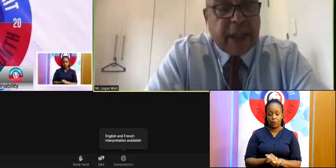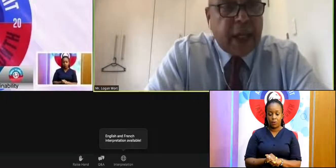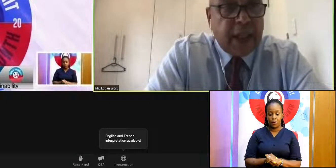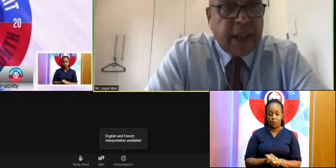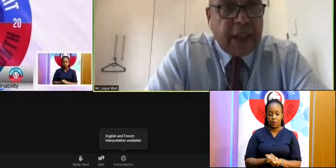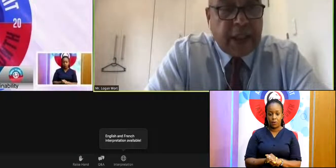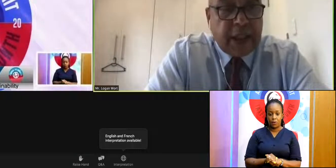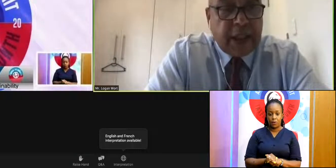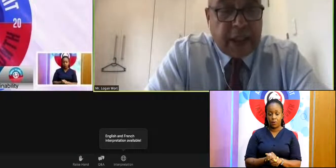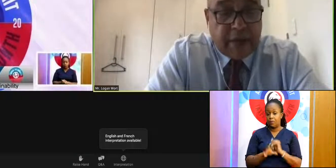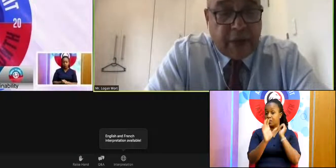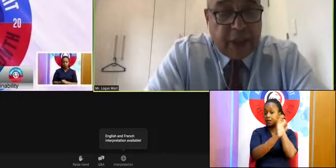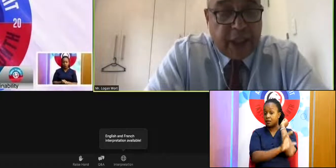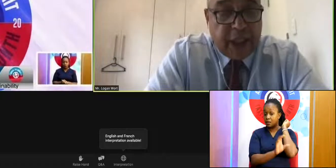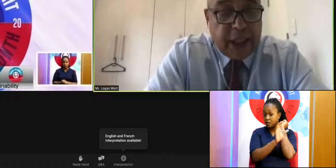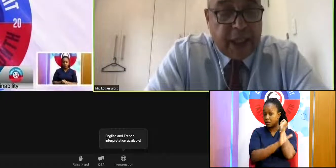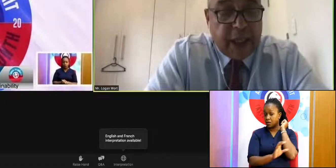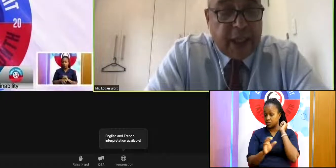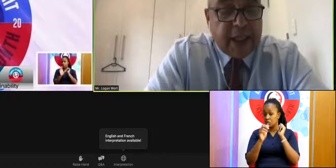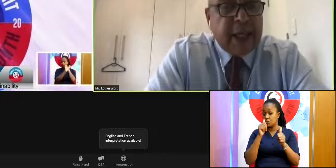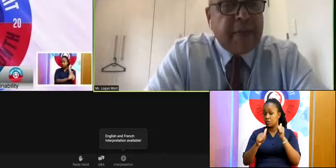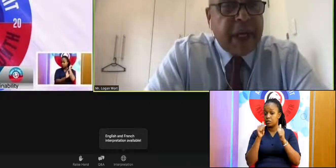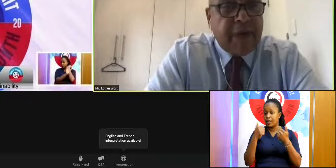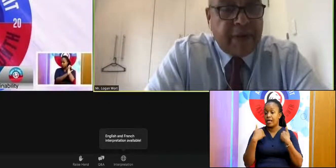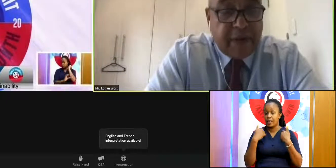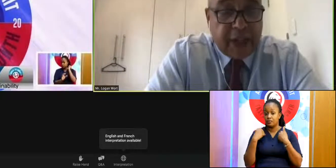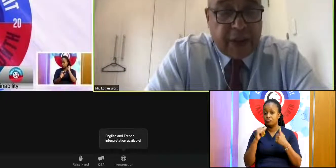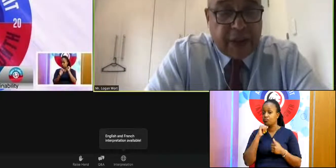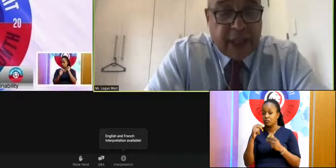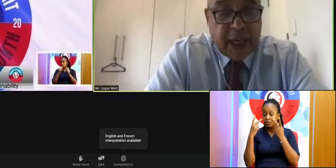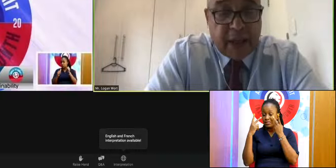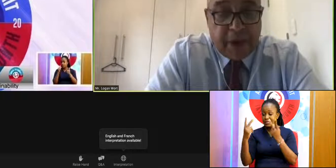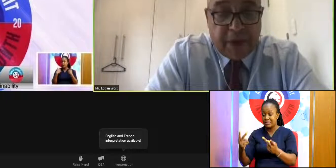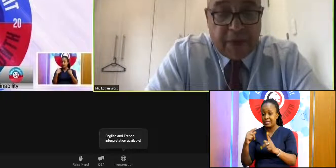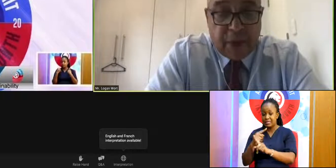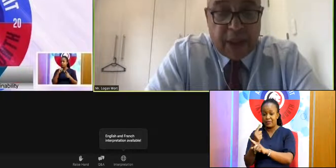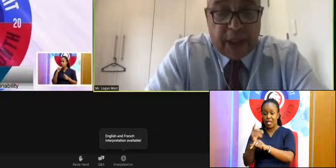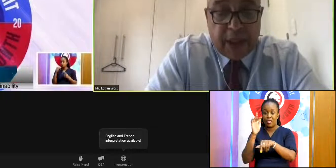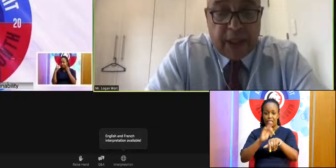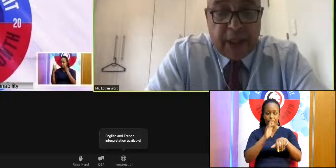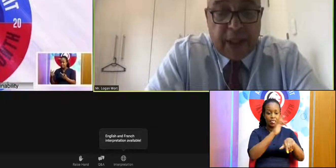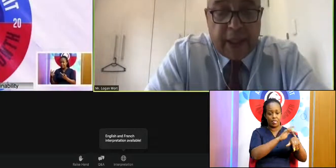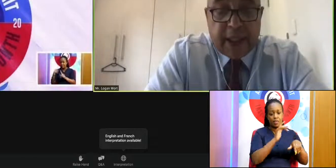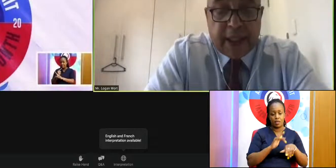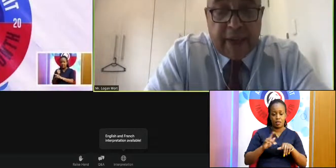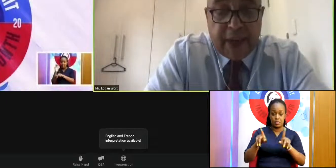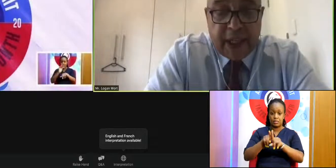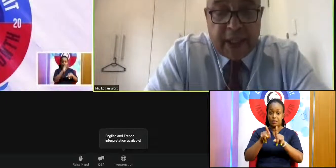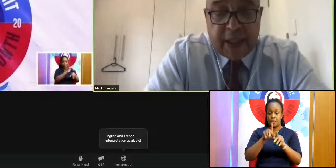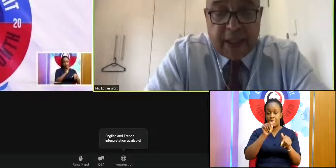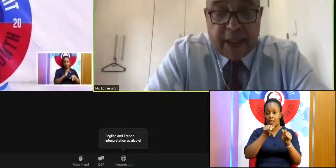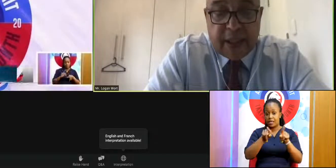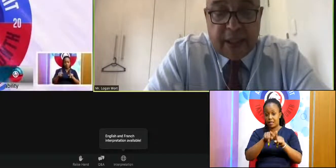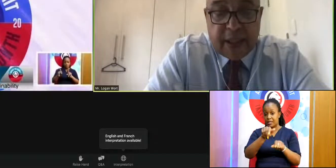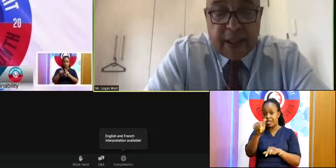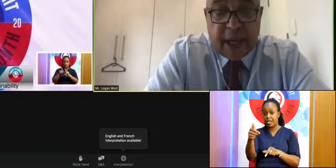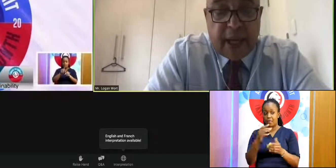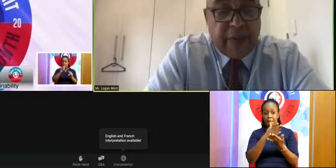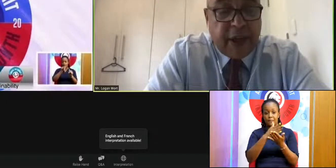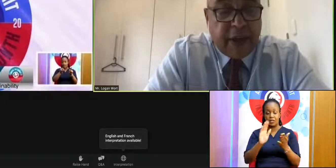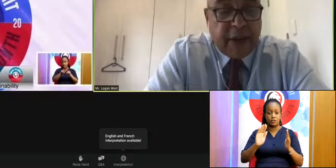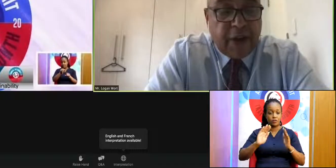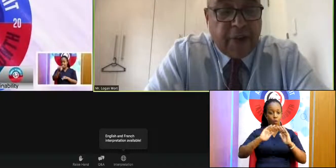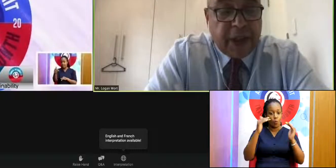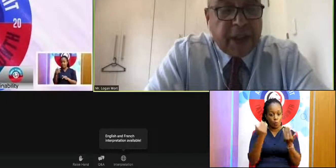and African countries have not seen the same rate of infections as other parts of the world, it is evident